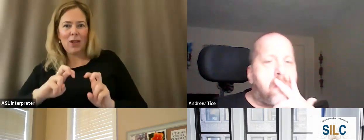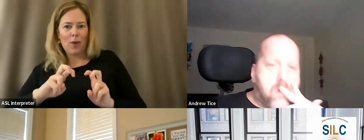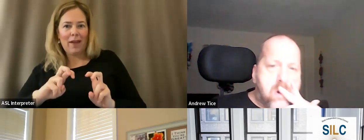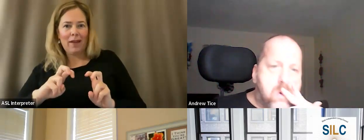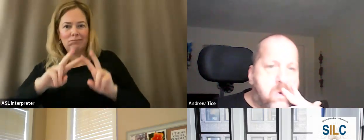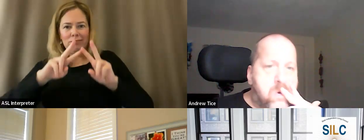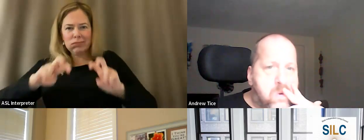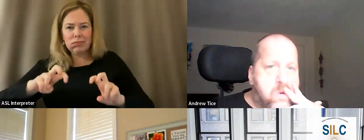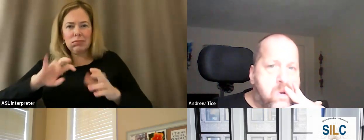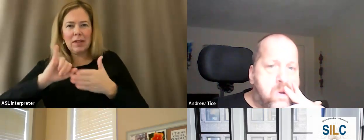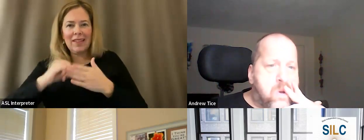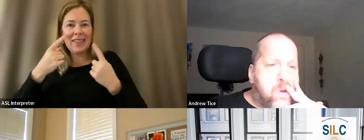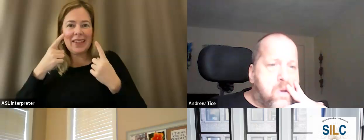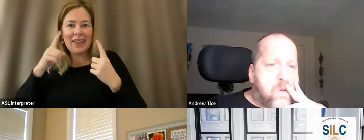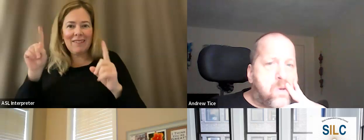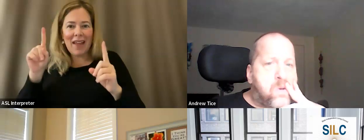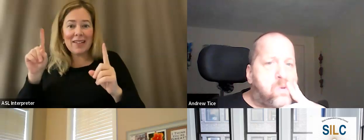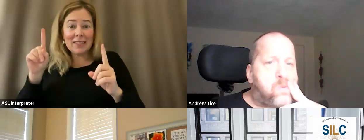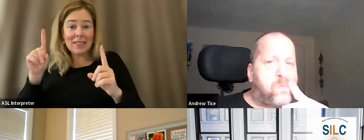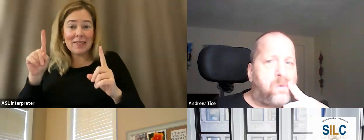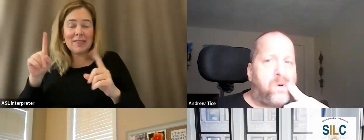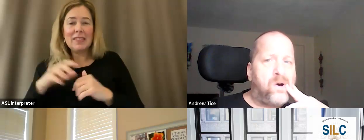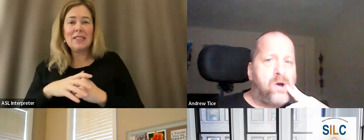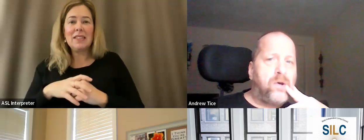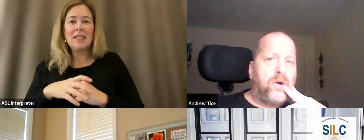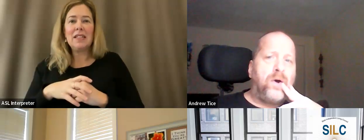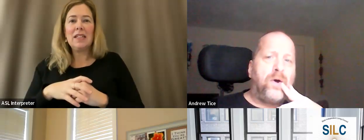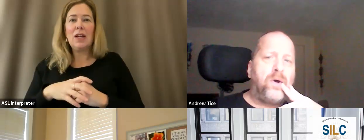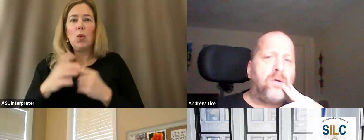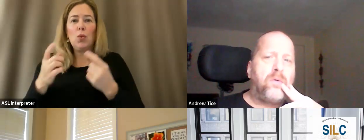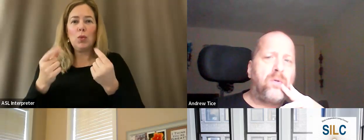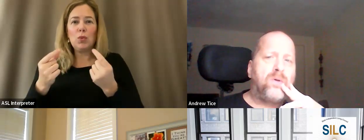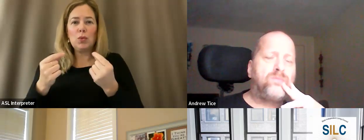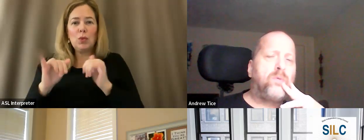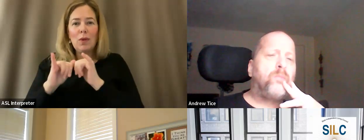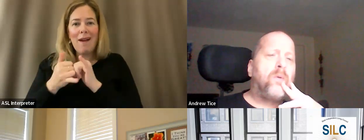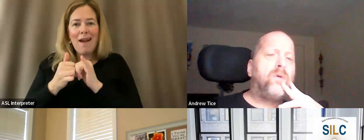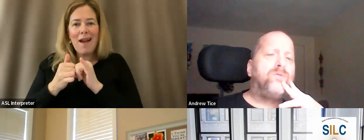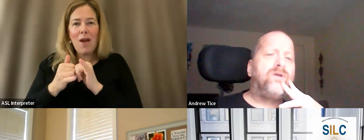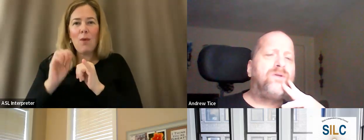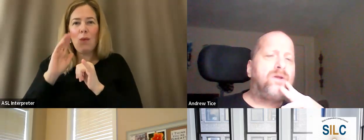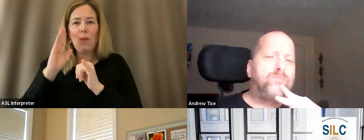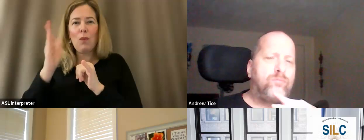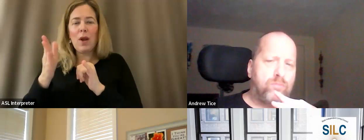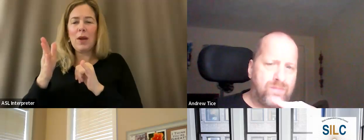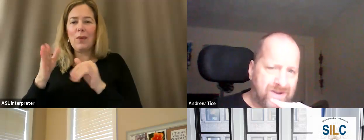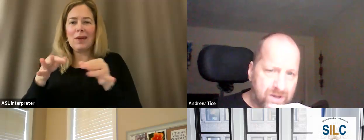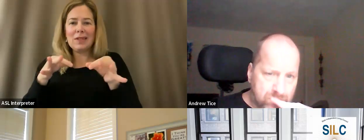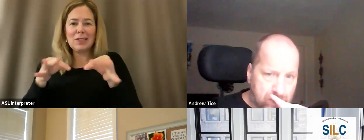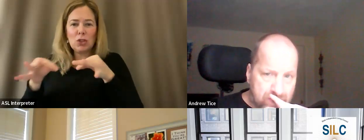effectiveness of the outcomes that we've included. We're going to do that by describing the methods that will be used,